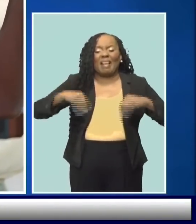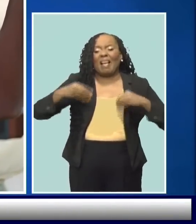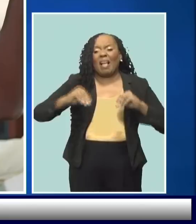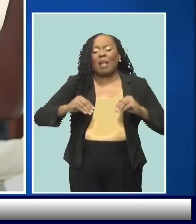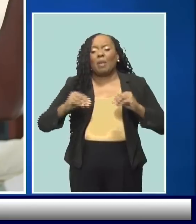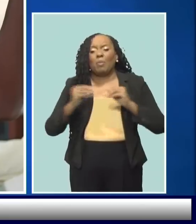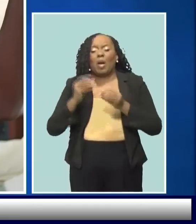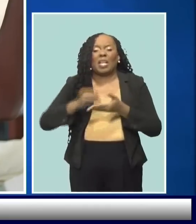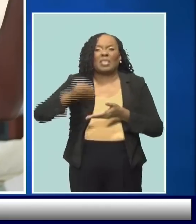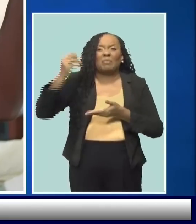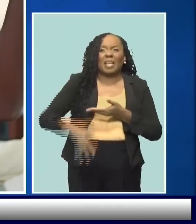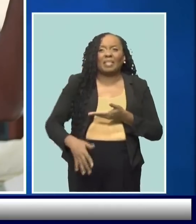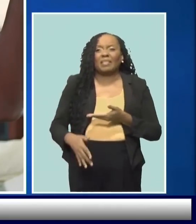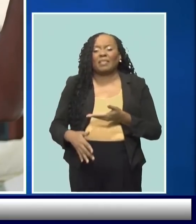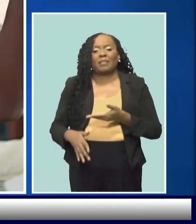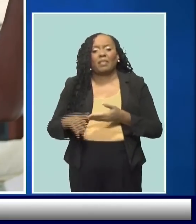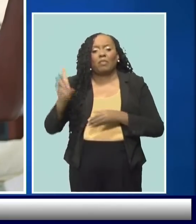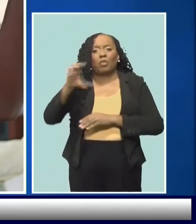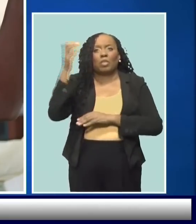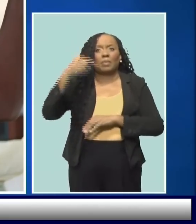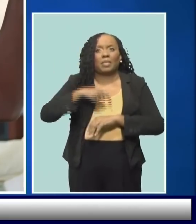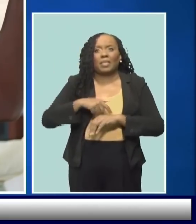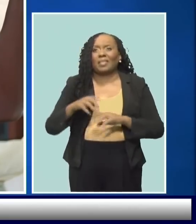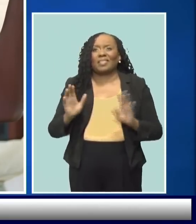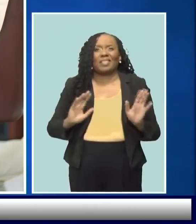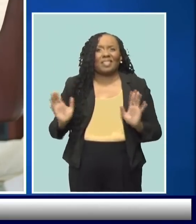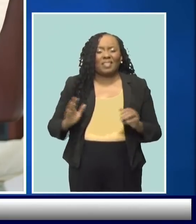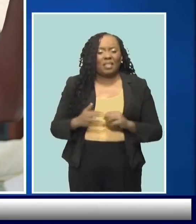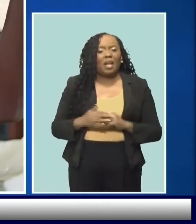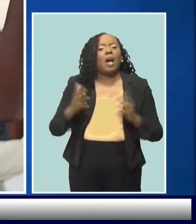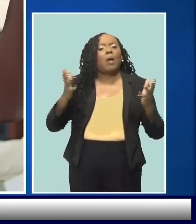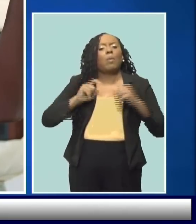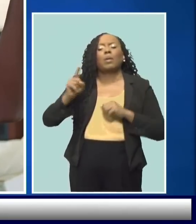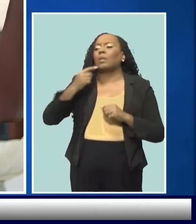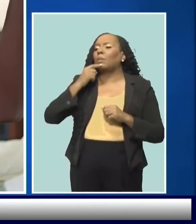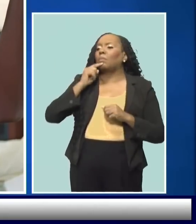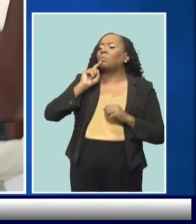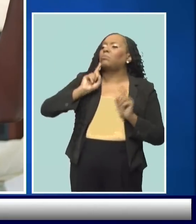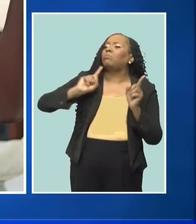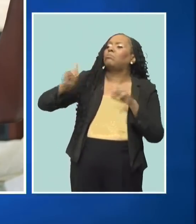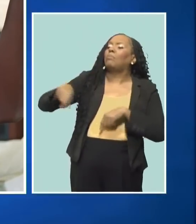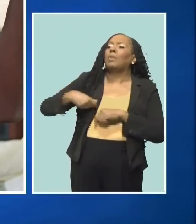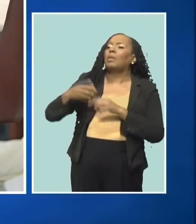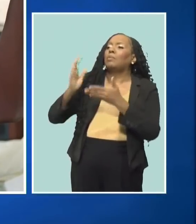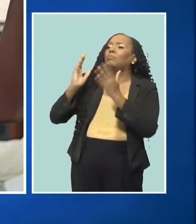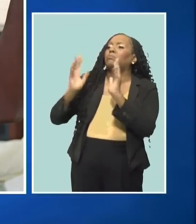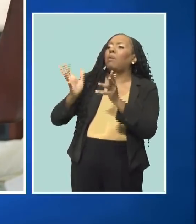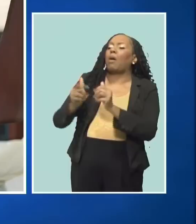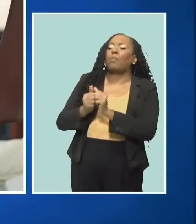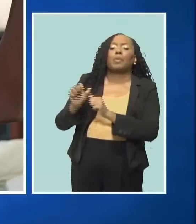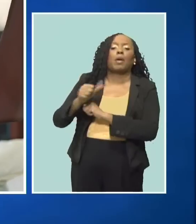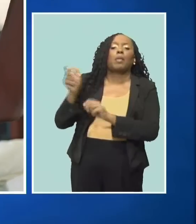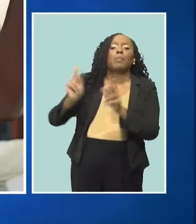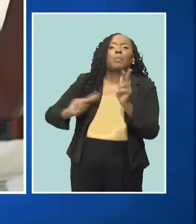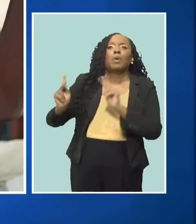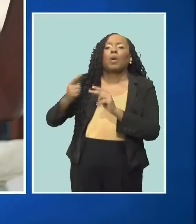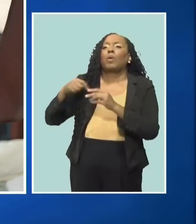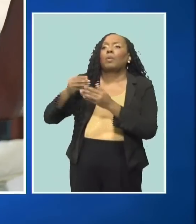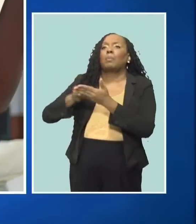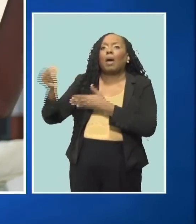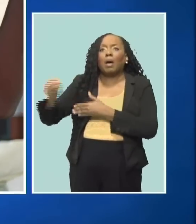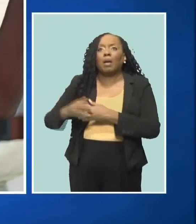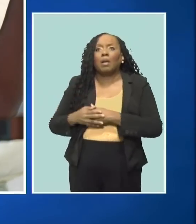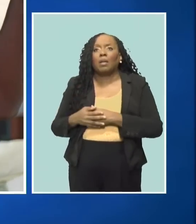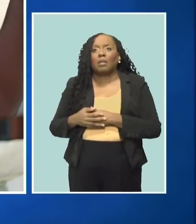but that would be a bare myth. I want to go and deal with some wholesalers to go and talk to them people. You understand? Because it's a serious thing. Right now we buy tomatoes at $160